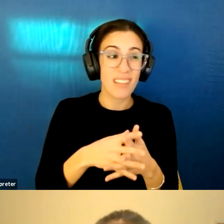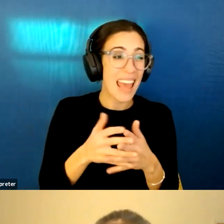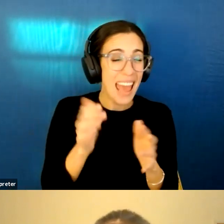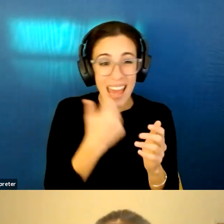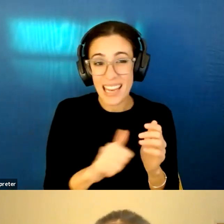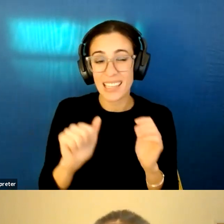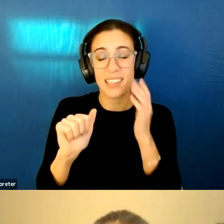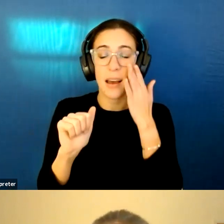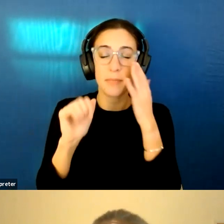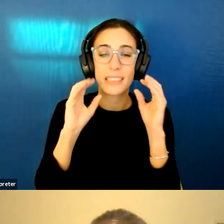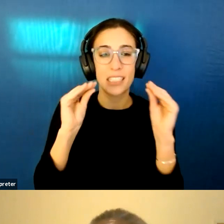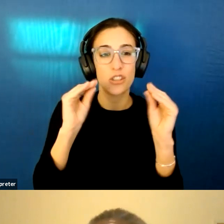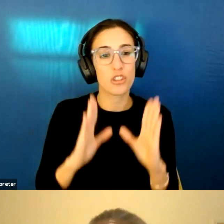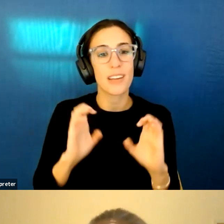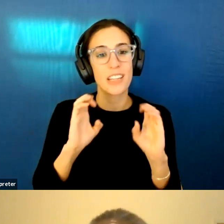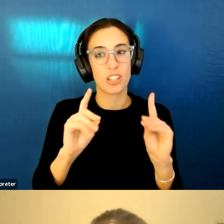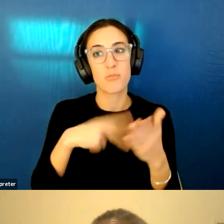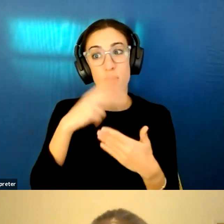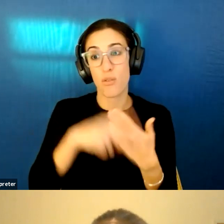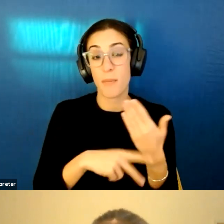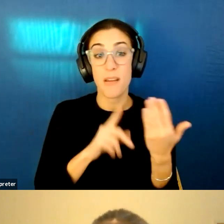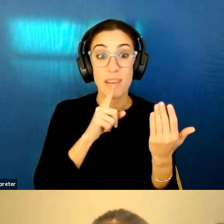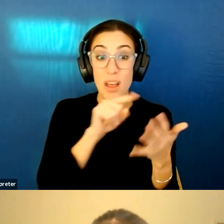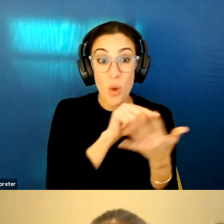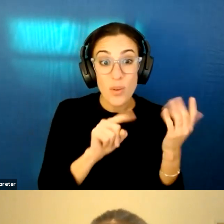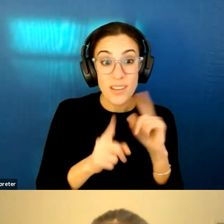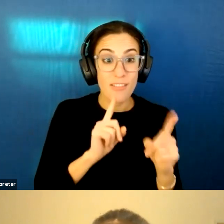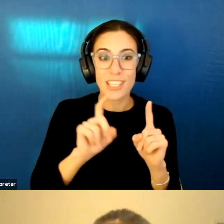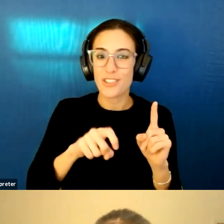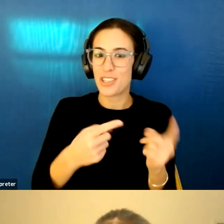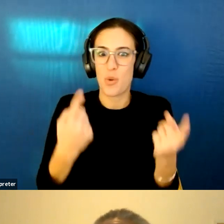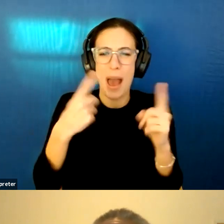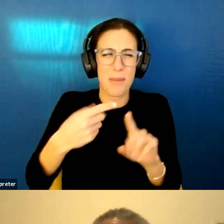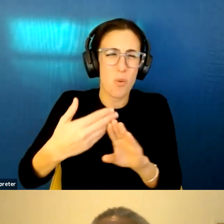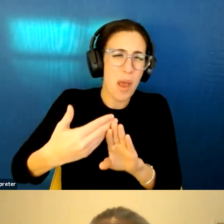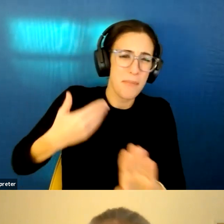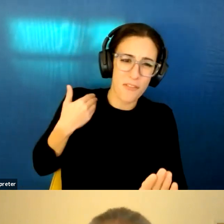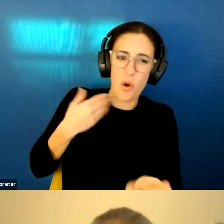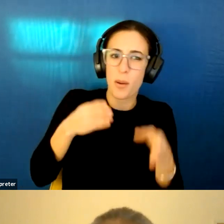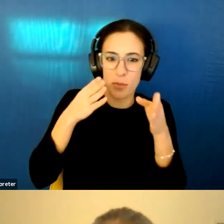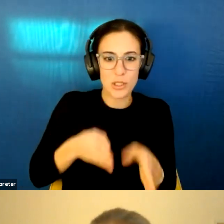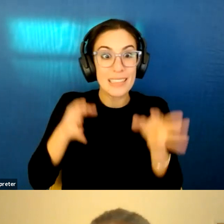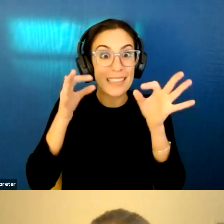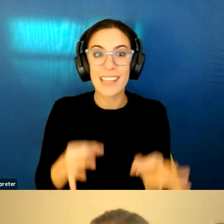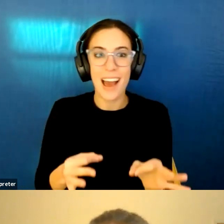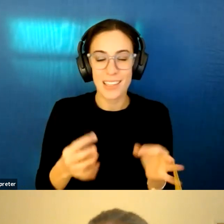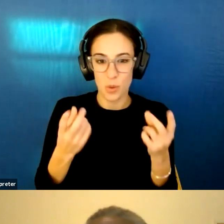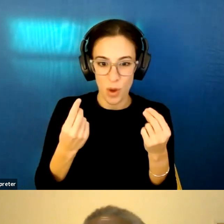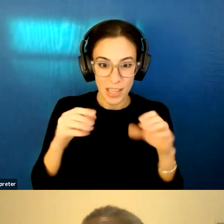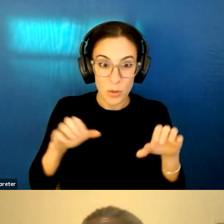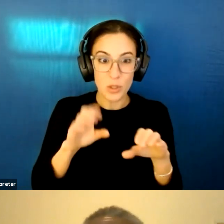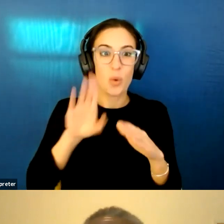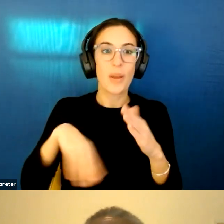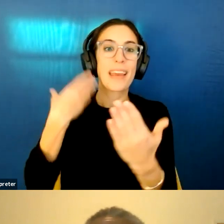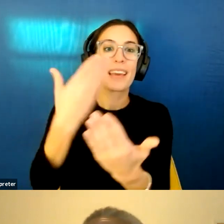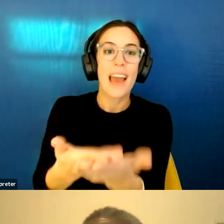really serious about that, those conversations need to start long before somebody makes the decision about what they're going to do once they get to college, right? And I would